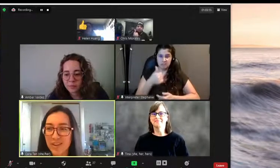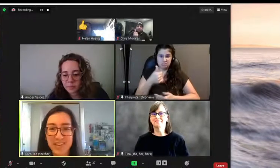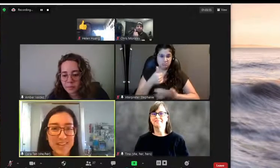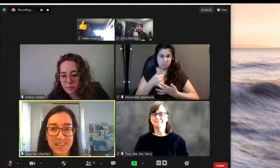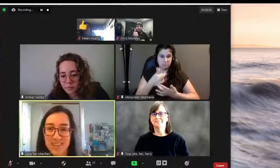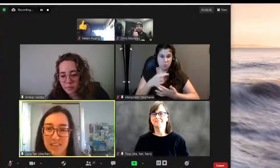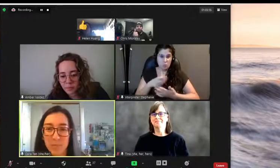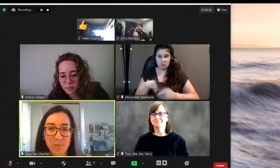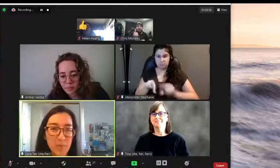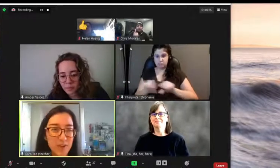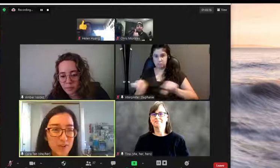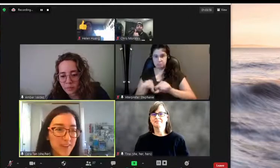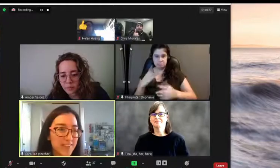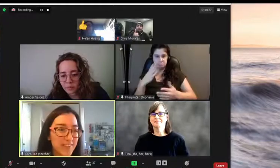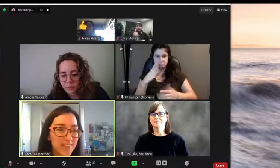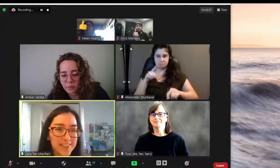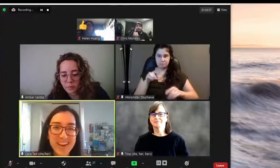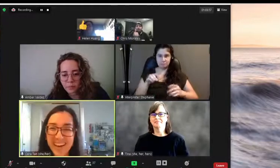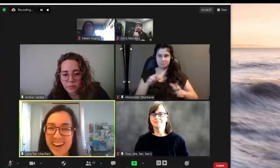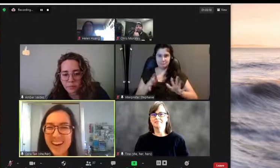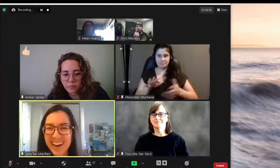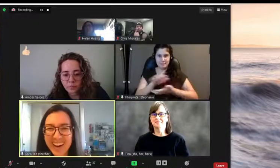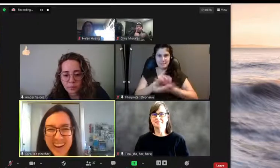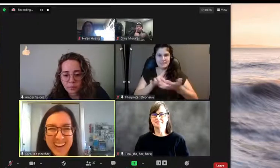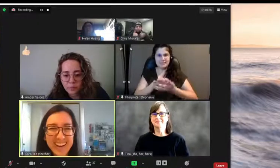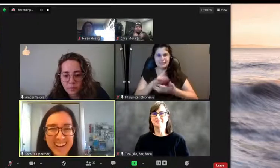I'm getting like moderate yeses.